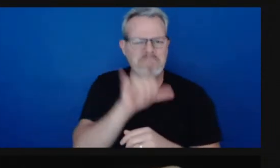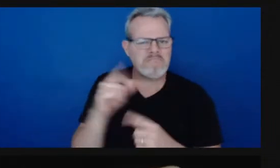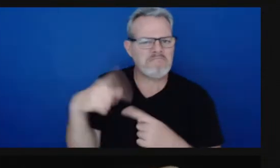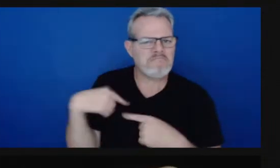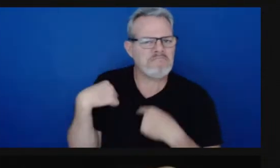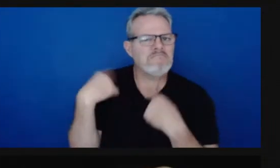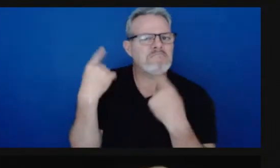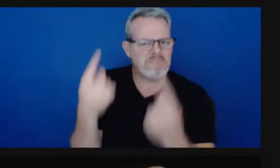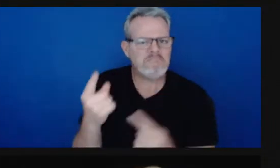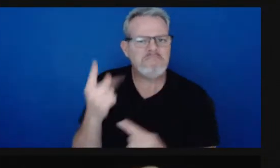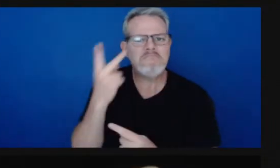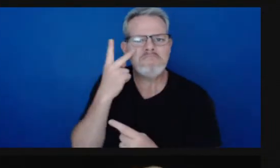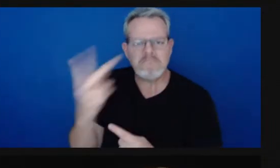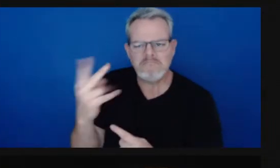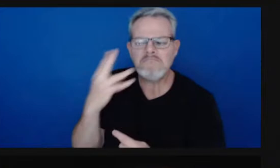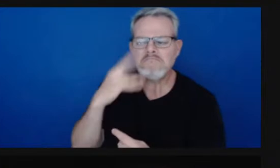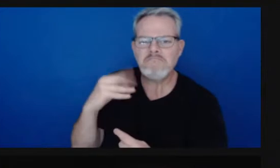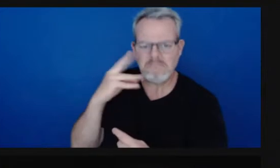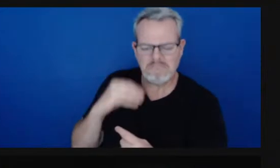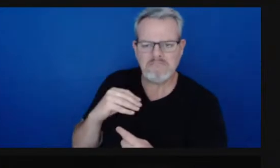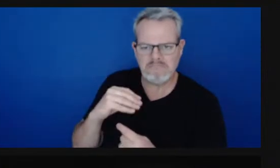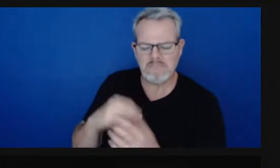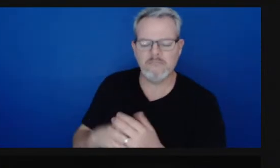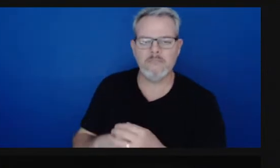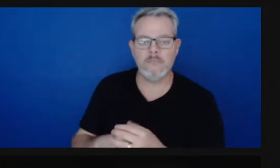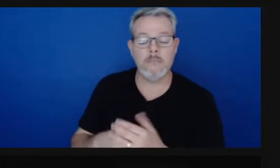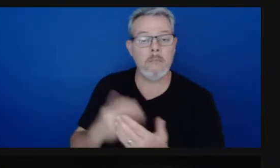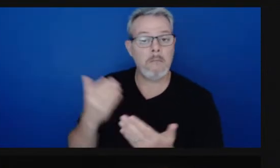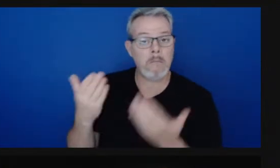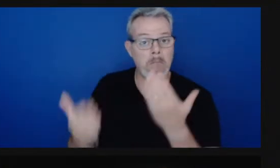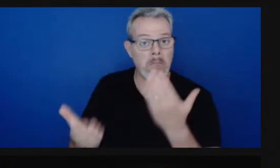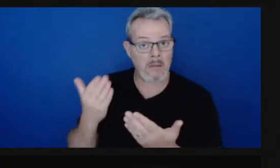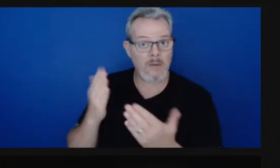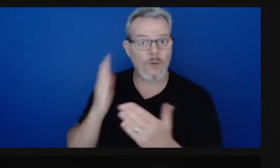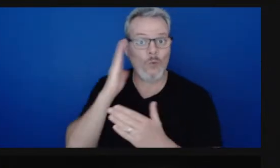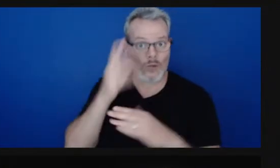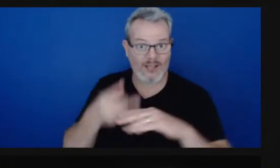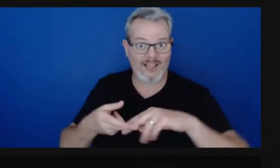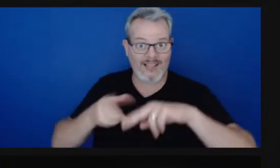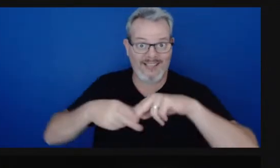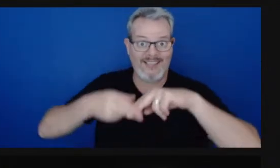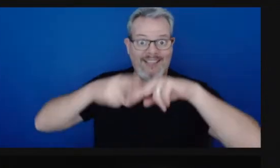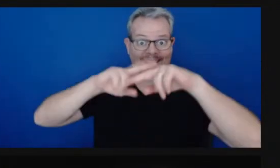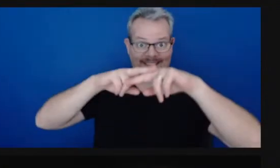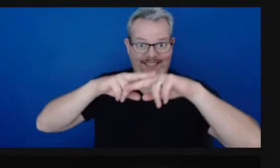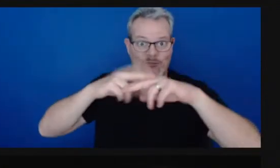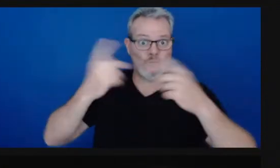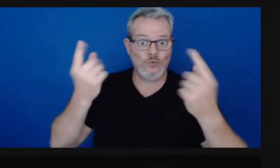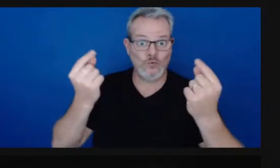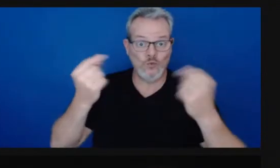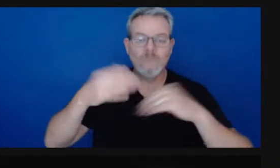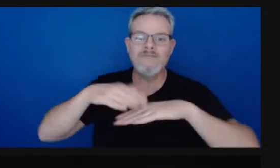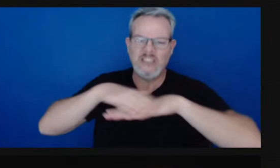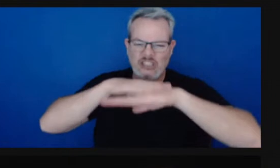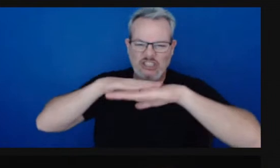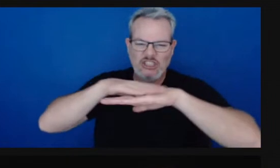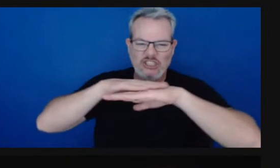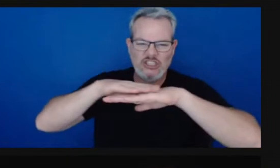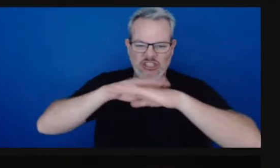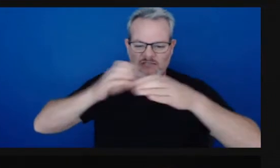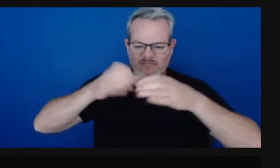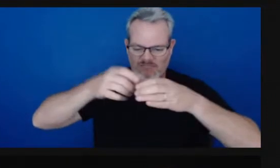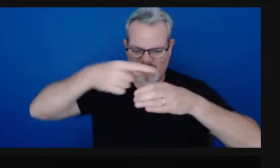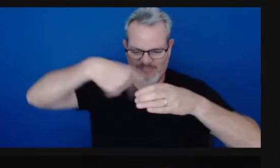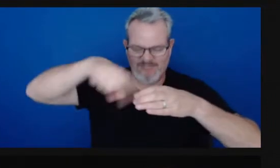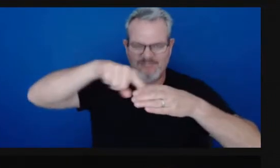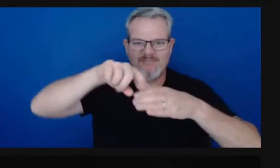well. So it does leave open a possibility that we'll see this escalate to something shallow at the summit. I personally feel it's a little